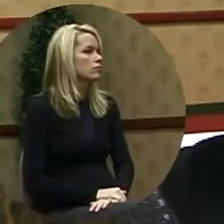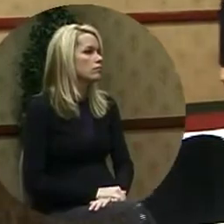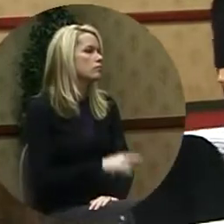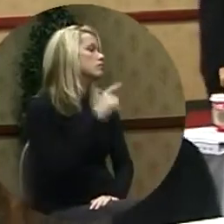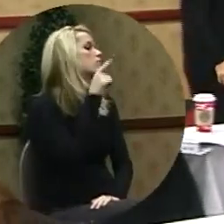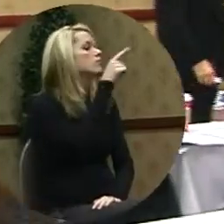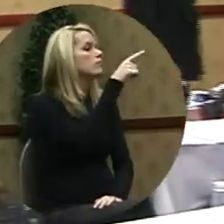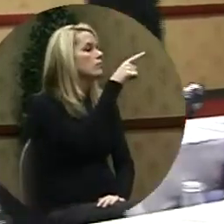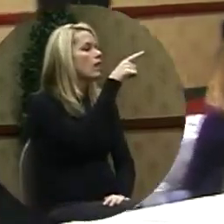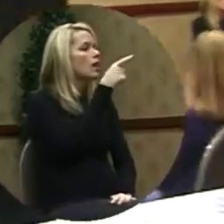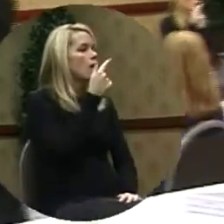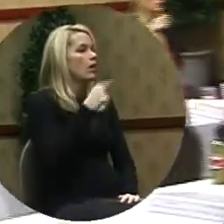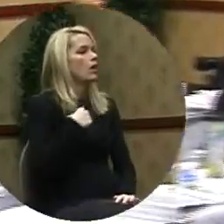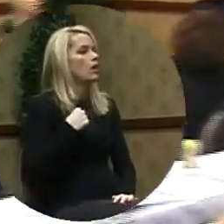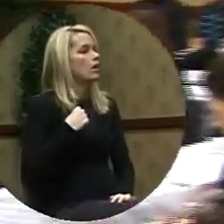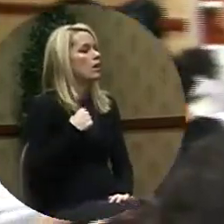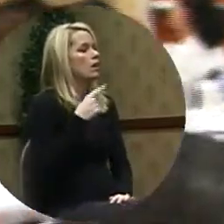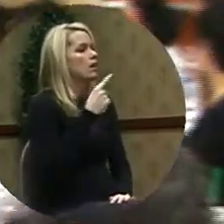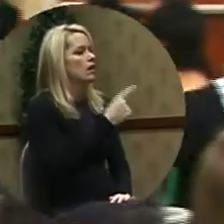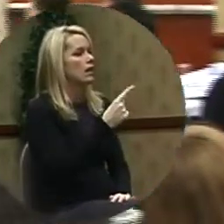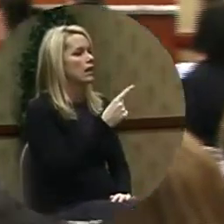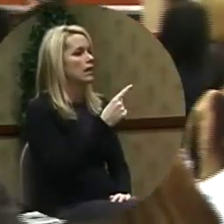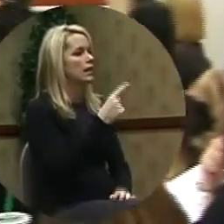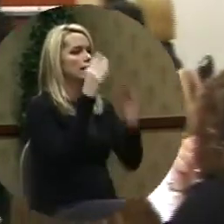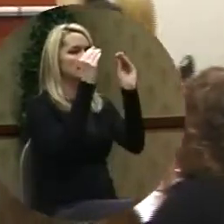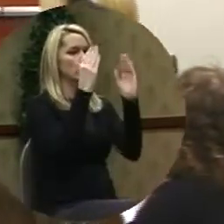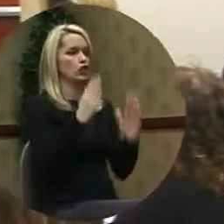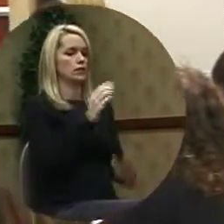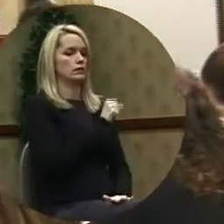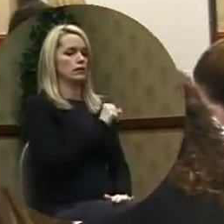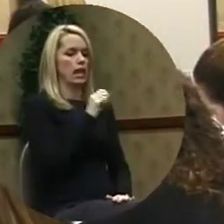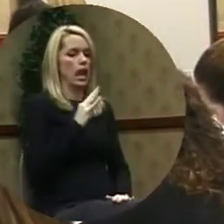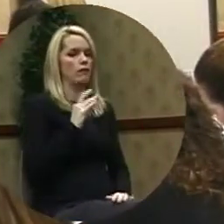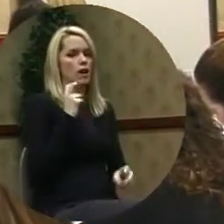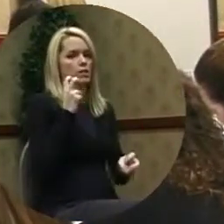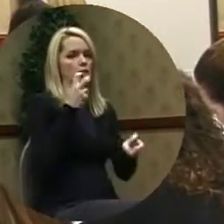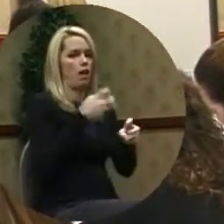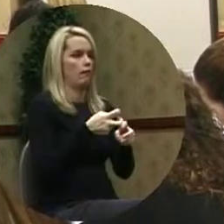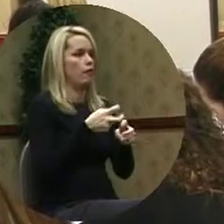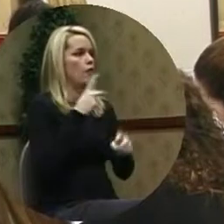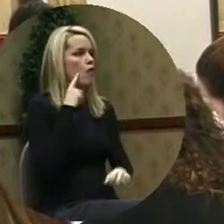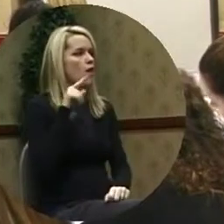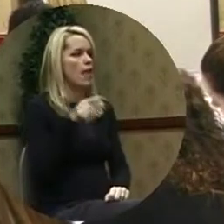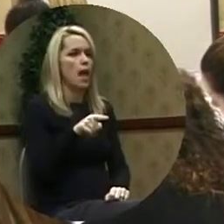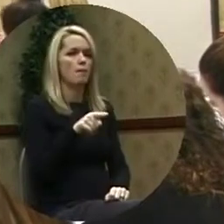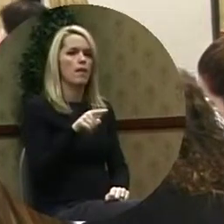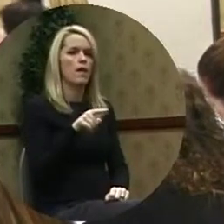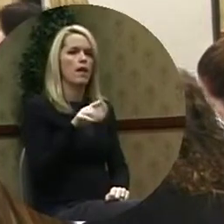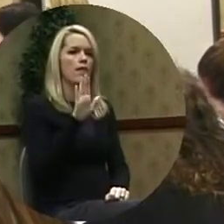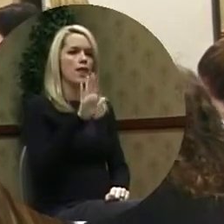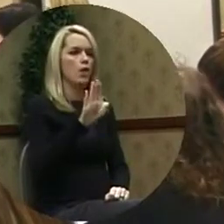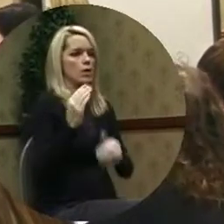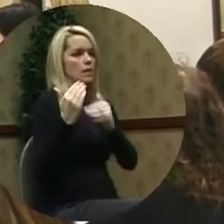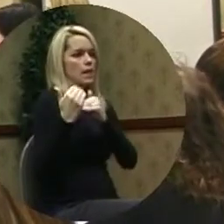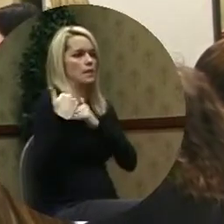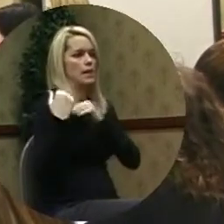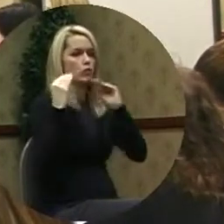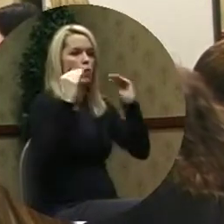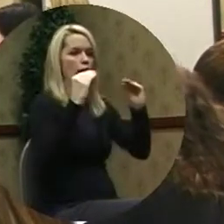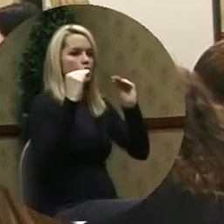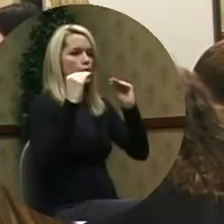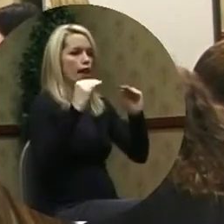I was going to say that teachers and school staff are in a difficult position because they've been trained to educate. When it comes to a